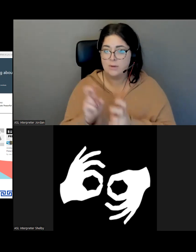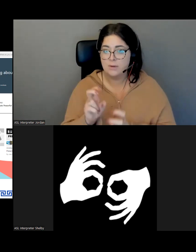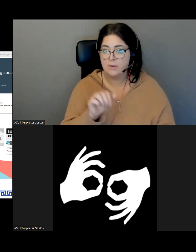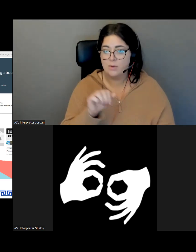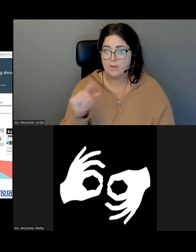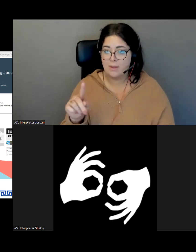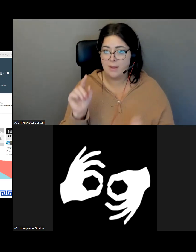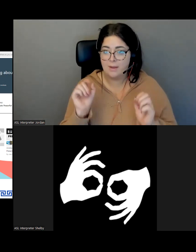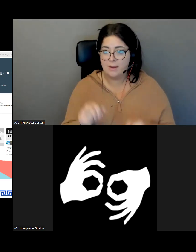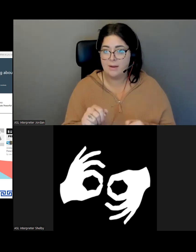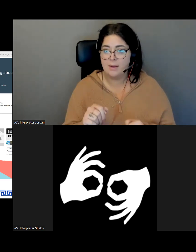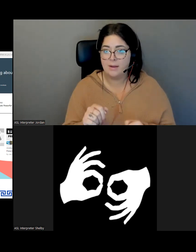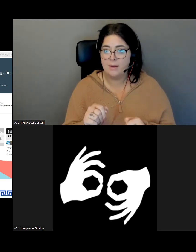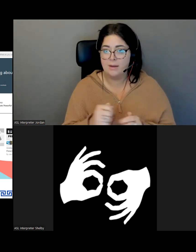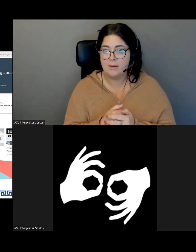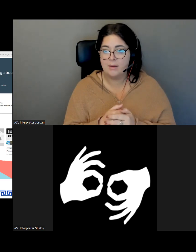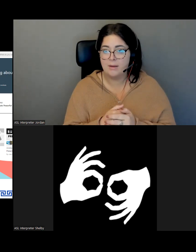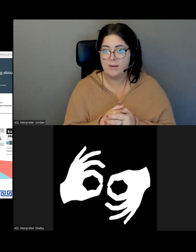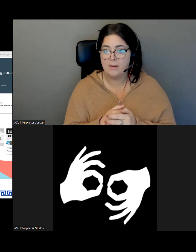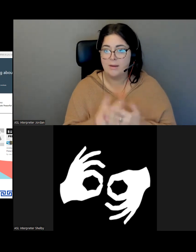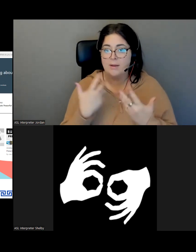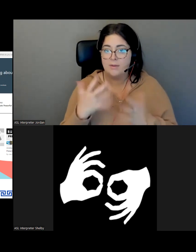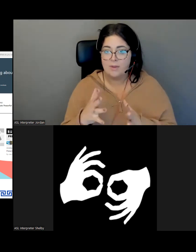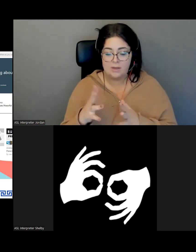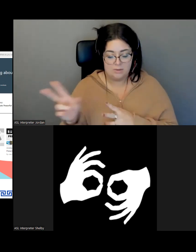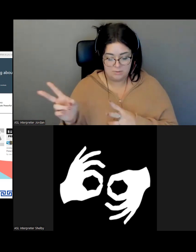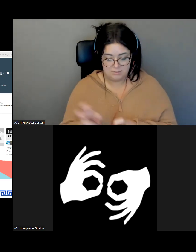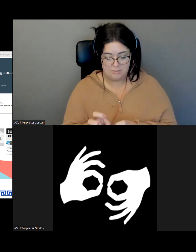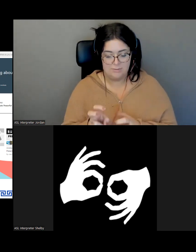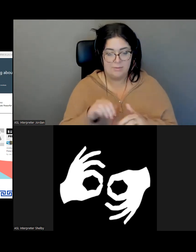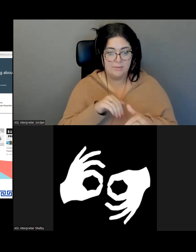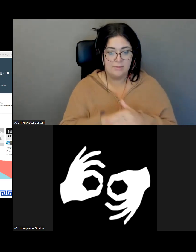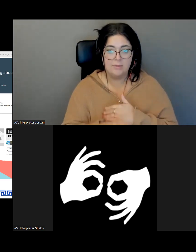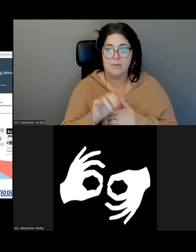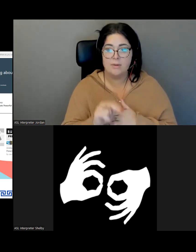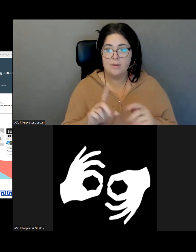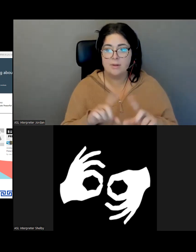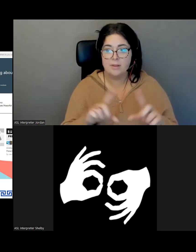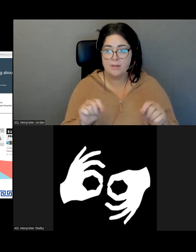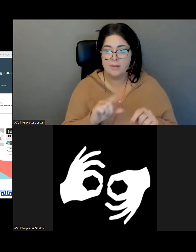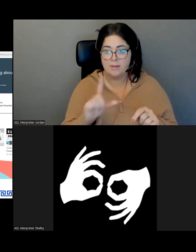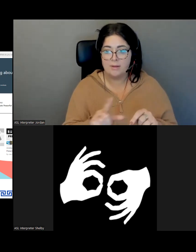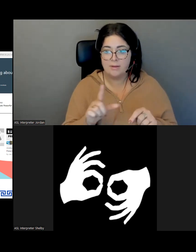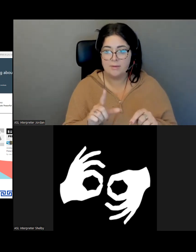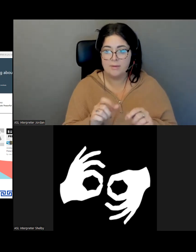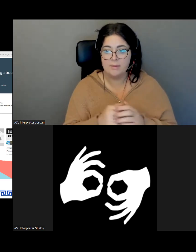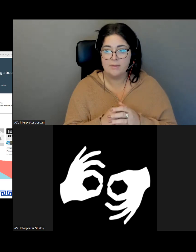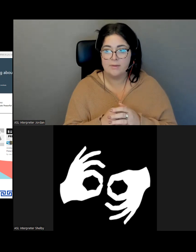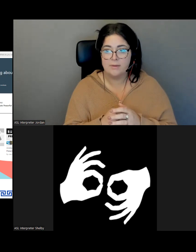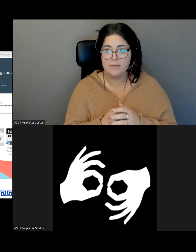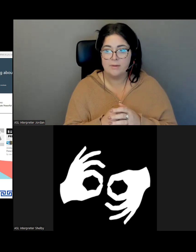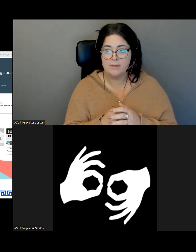on your phone. Once that's done and that's downloaded, you can log in with a library ID. So when you do that, it's going to